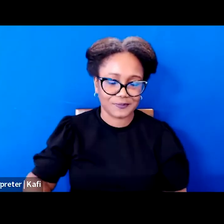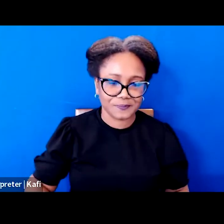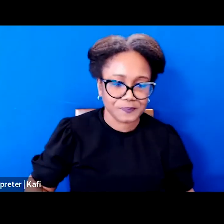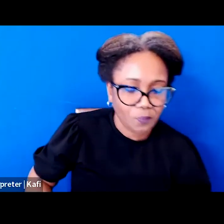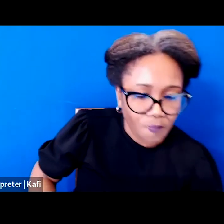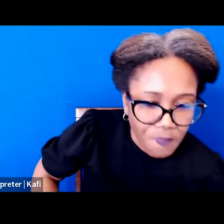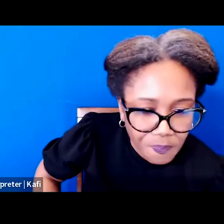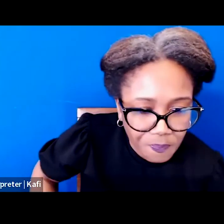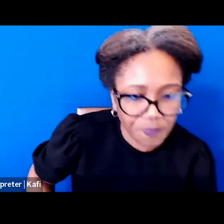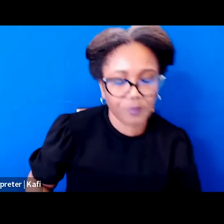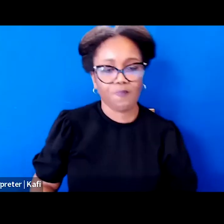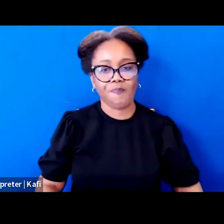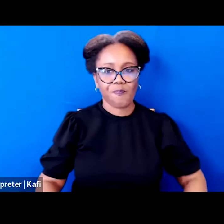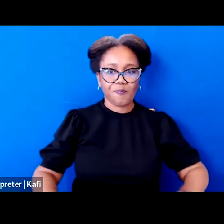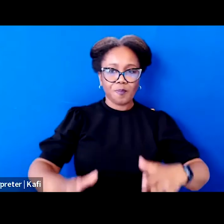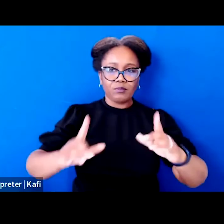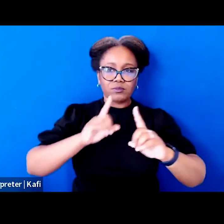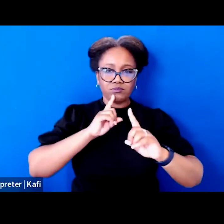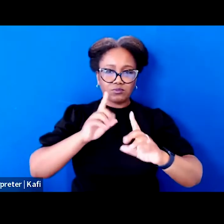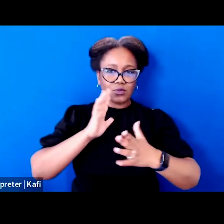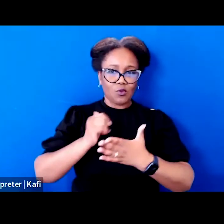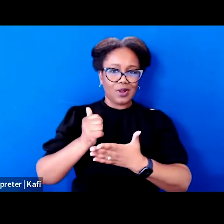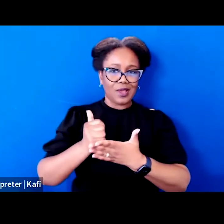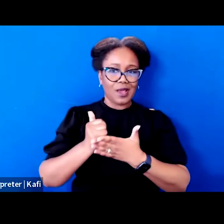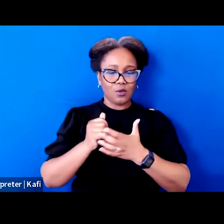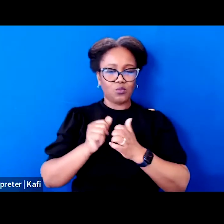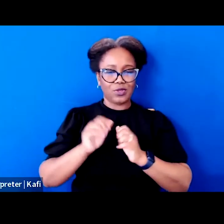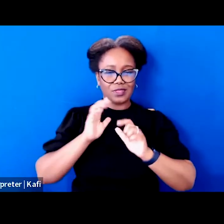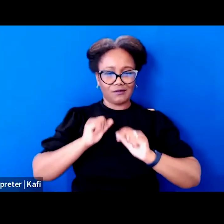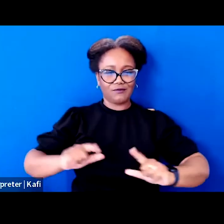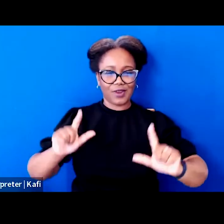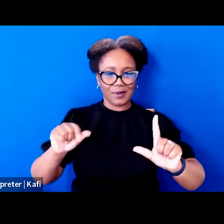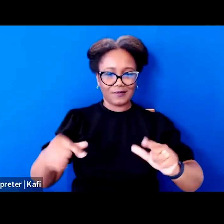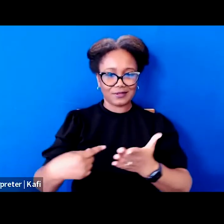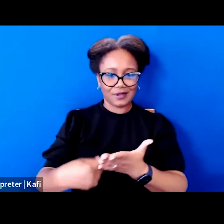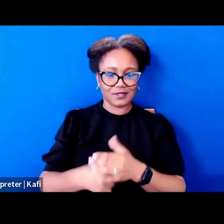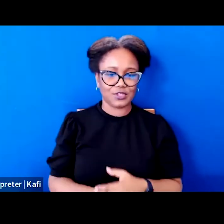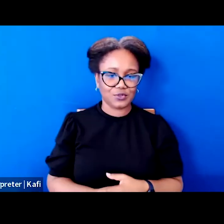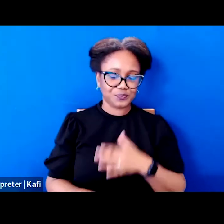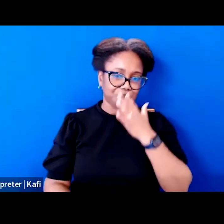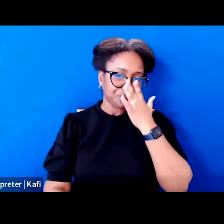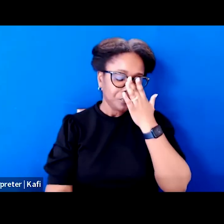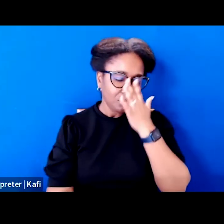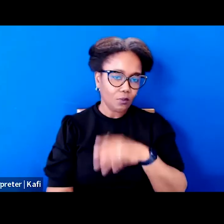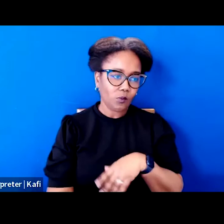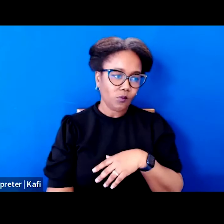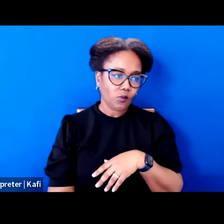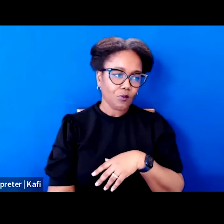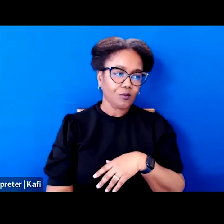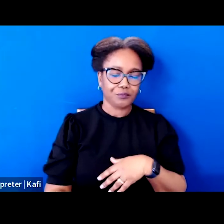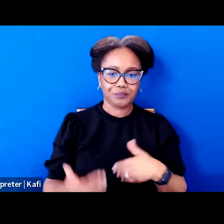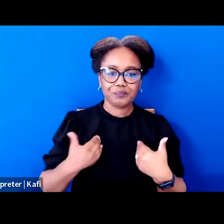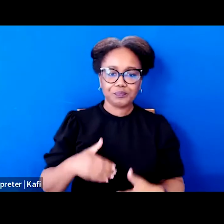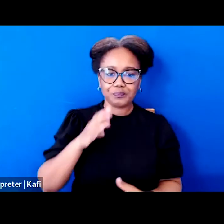this conversation. Let me do that for a quick bit. So I am the co-founder of